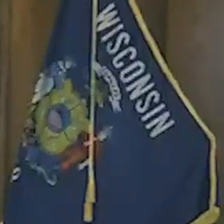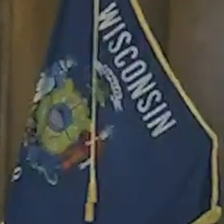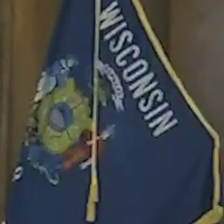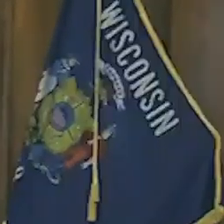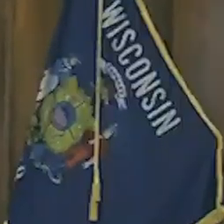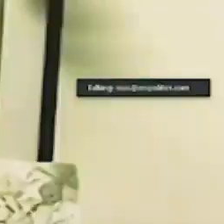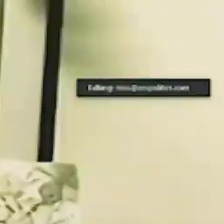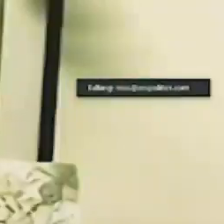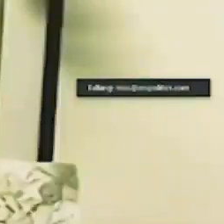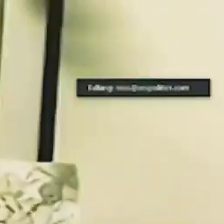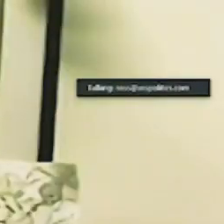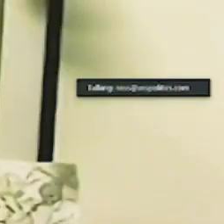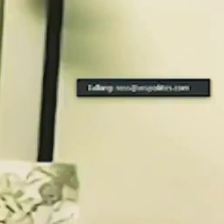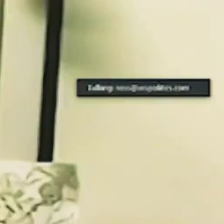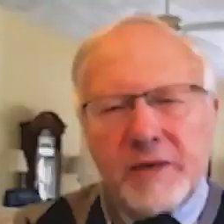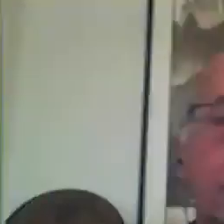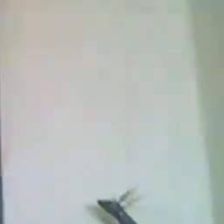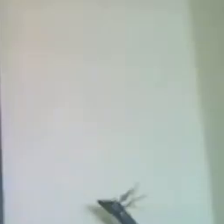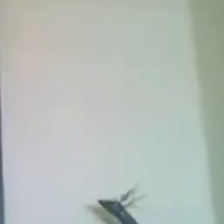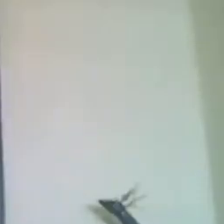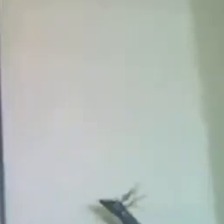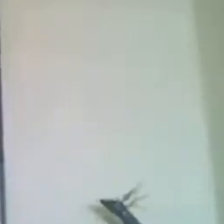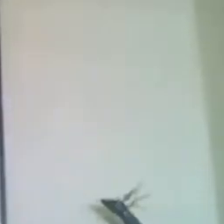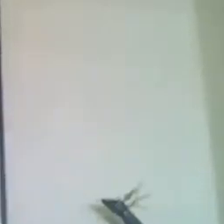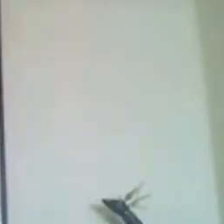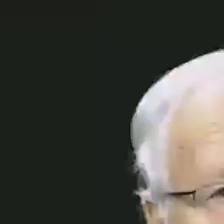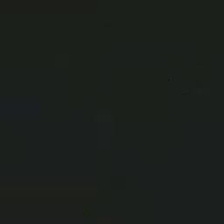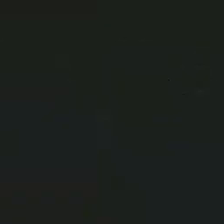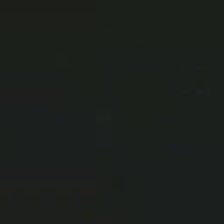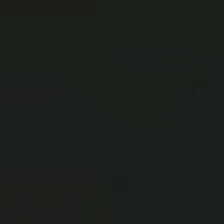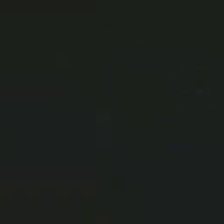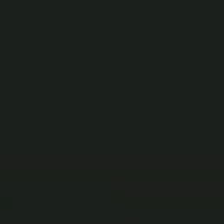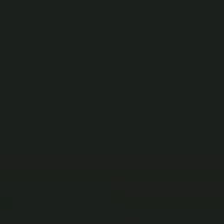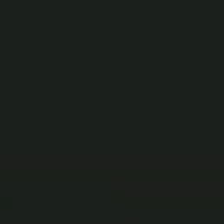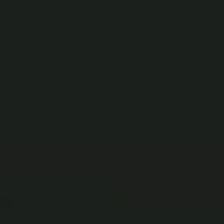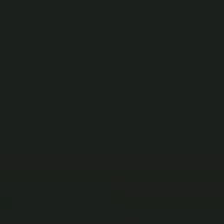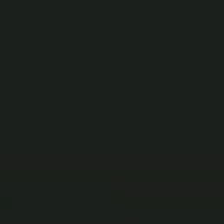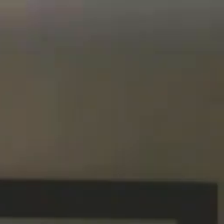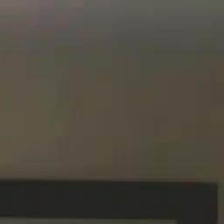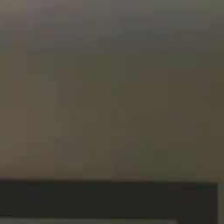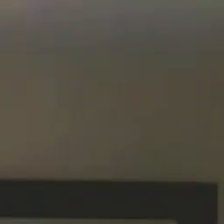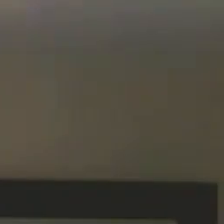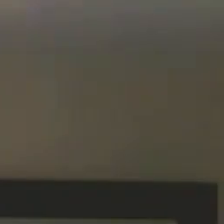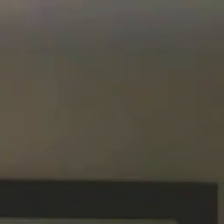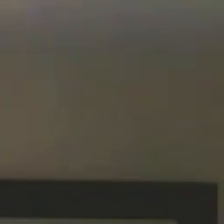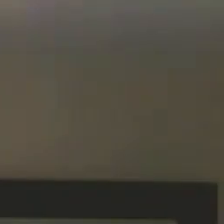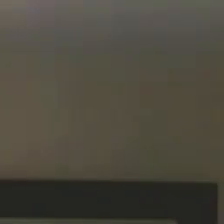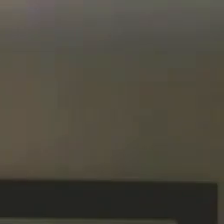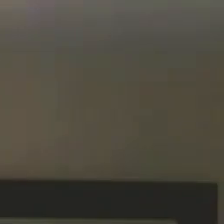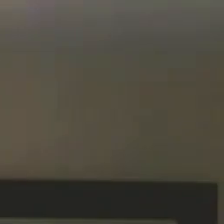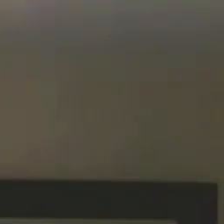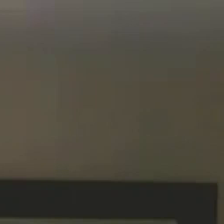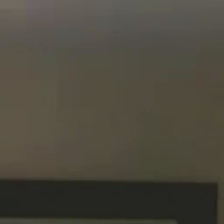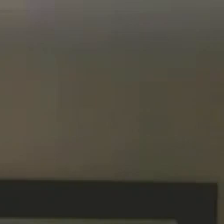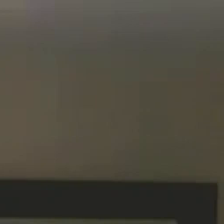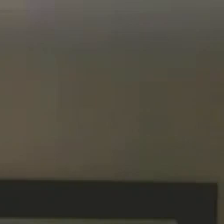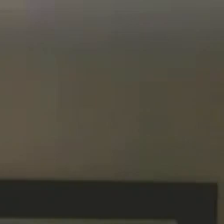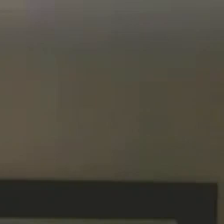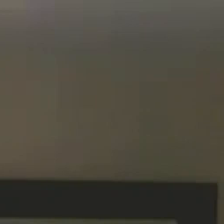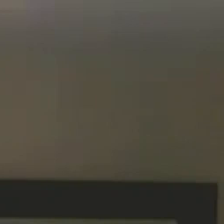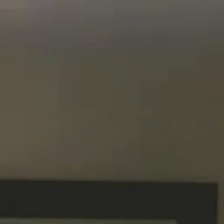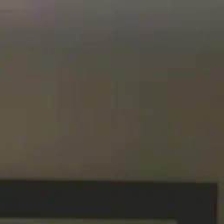capitol, or any of the timely interviews conducted by our senior producer, Steve Walters, we could use your support today. If